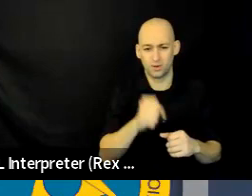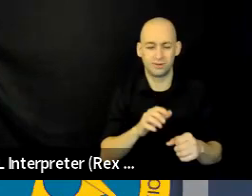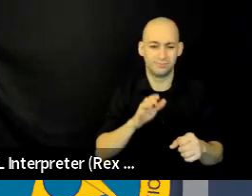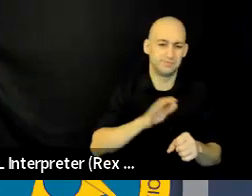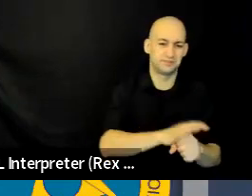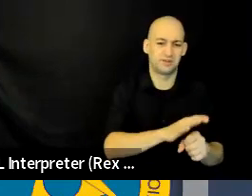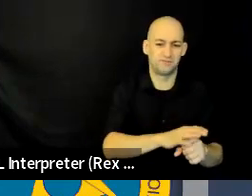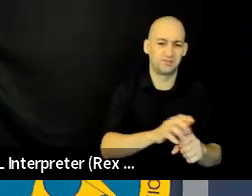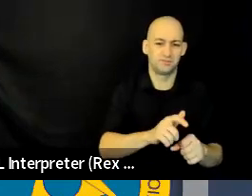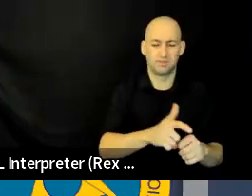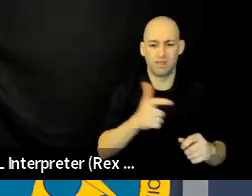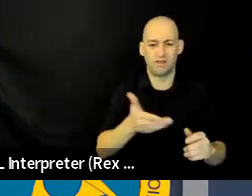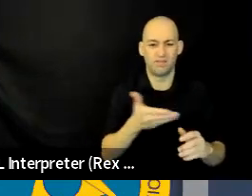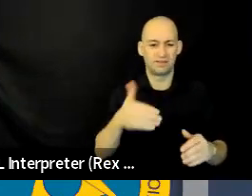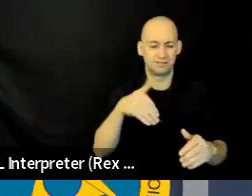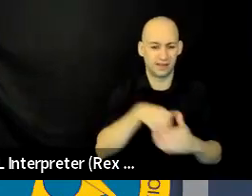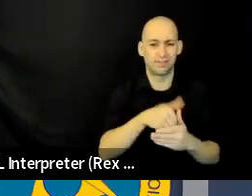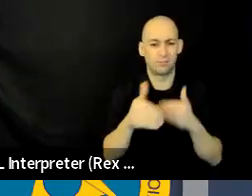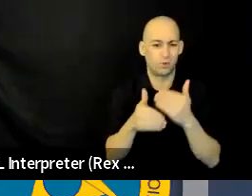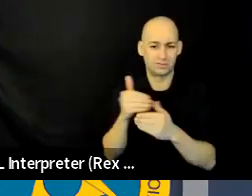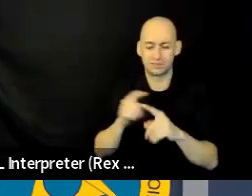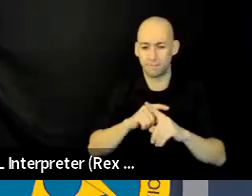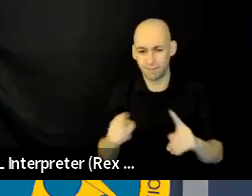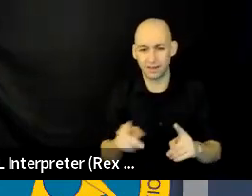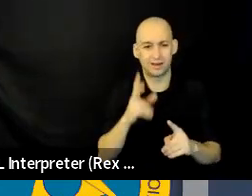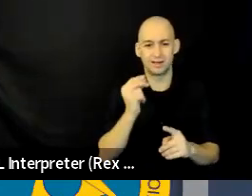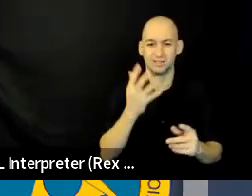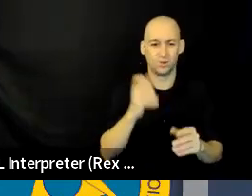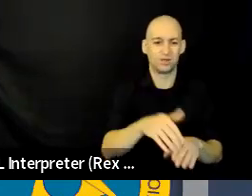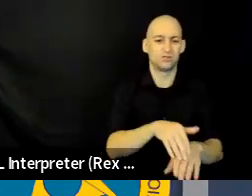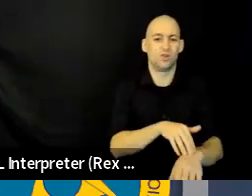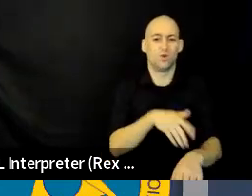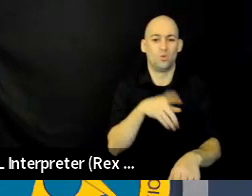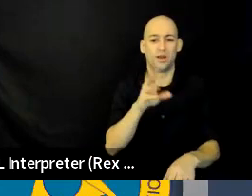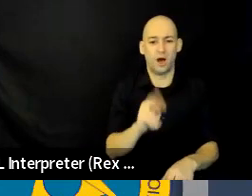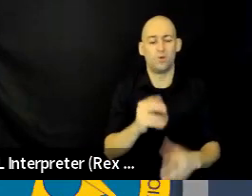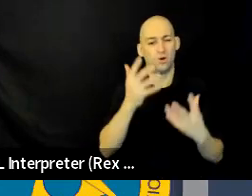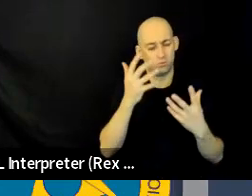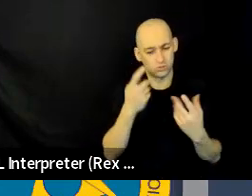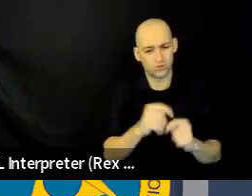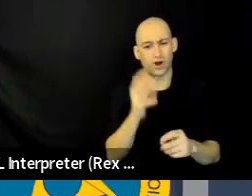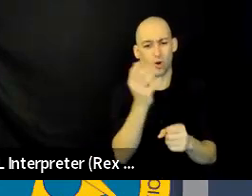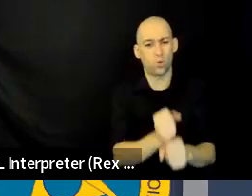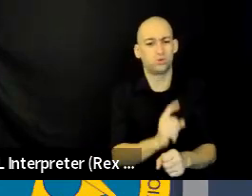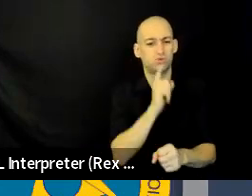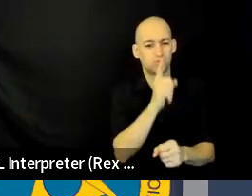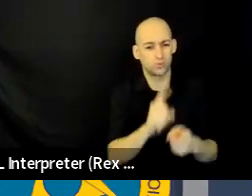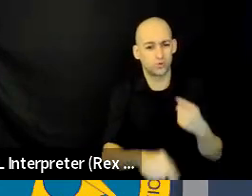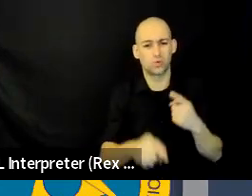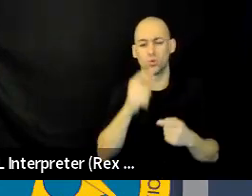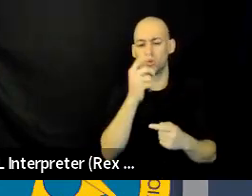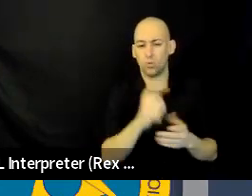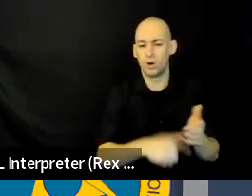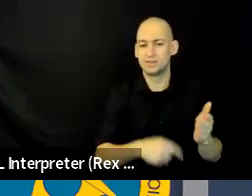CSIS process, but also at the same time, we don't want to bog it down, and we really are trying to hold true to what's articulated